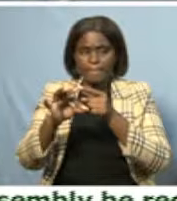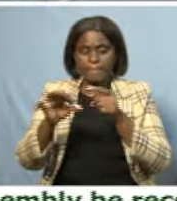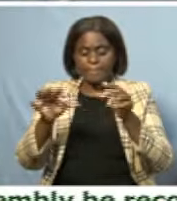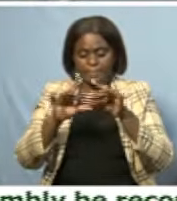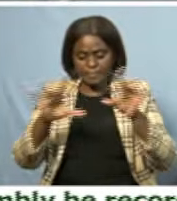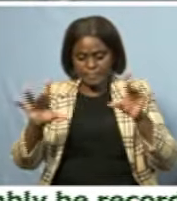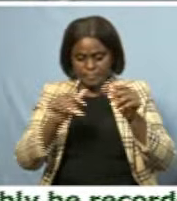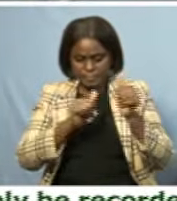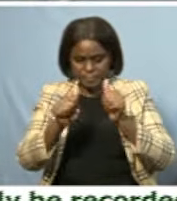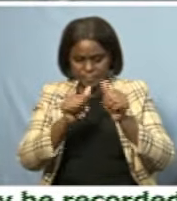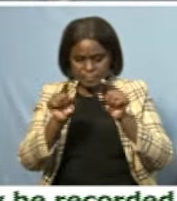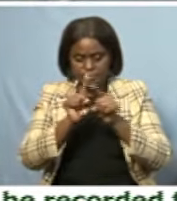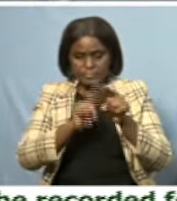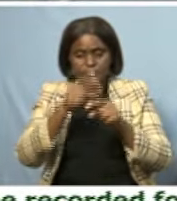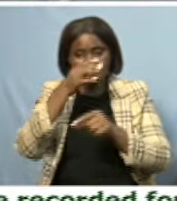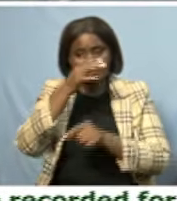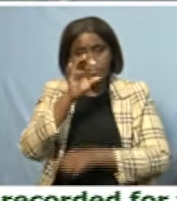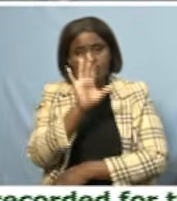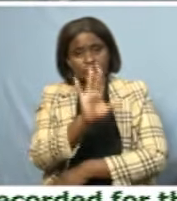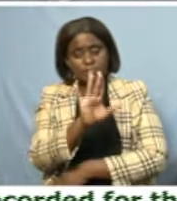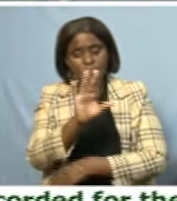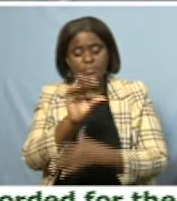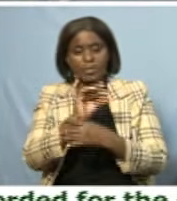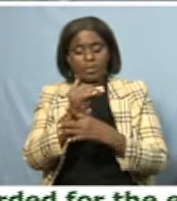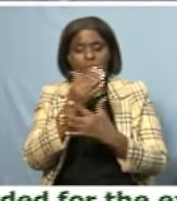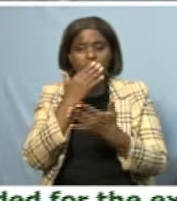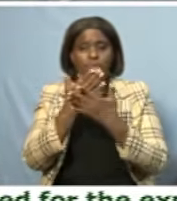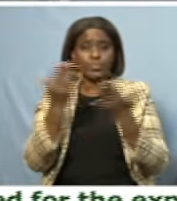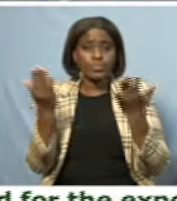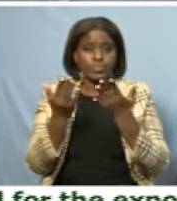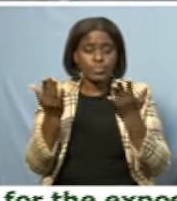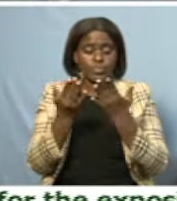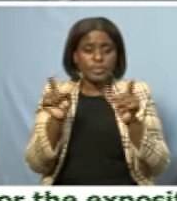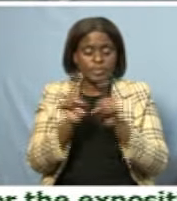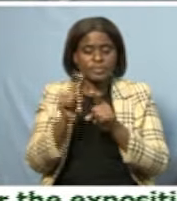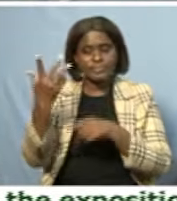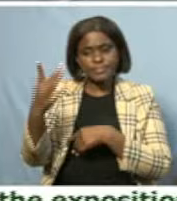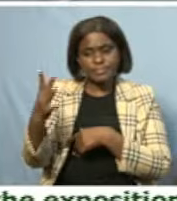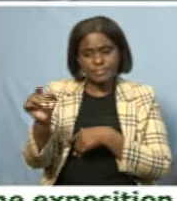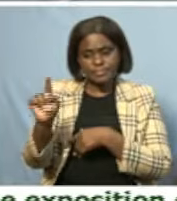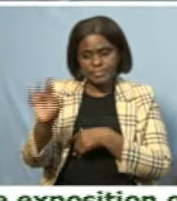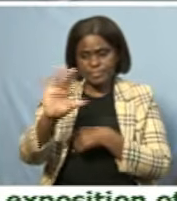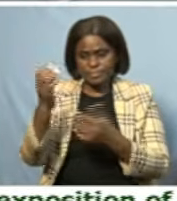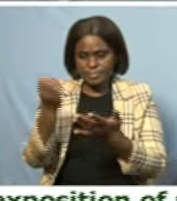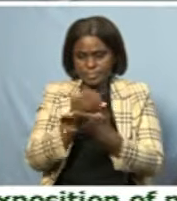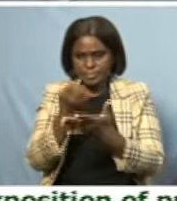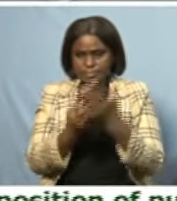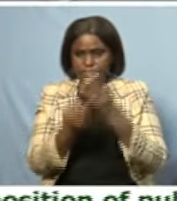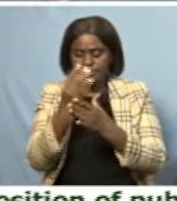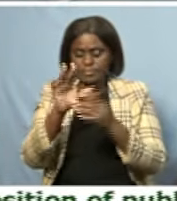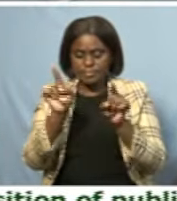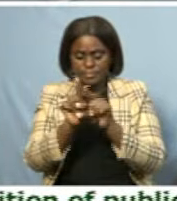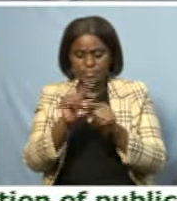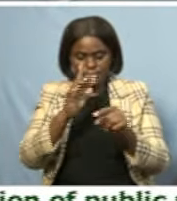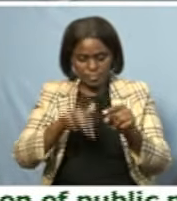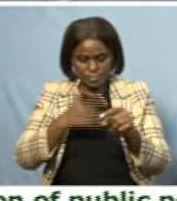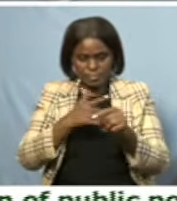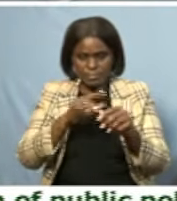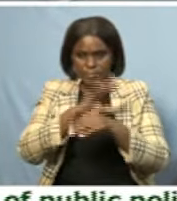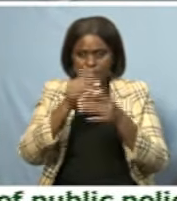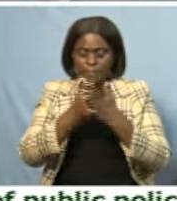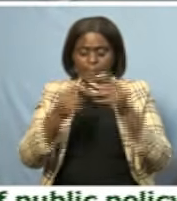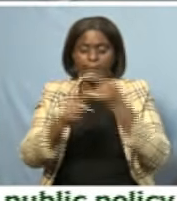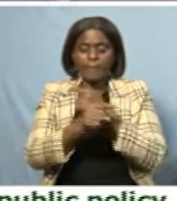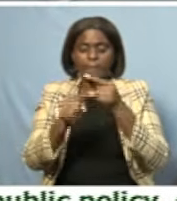When land administration is corrupt or inefficient, it undermines economic growth. It fuels